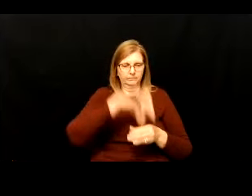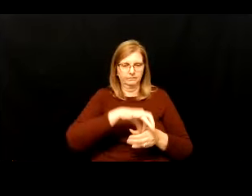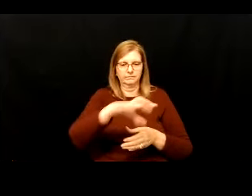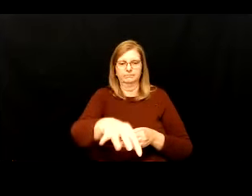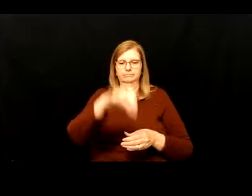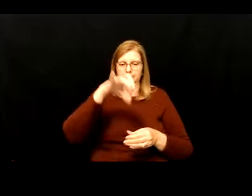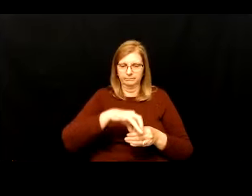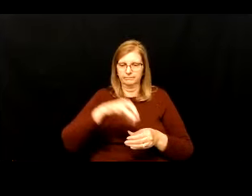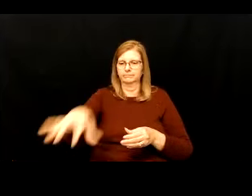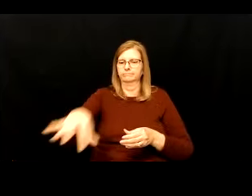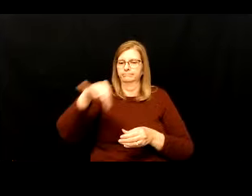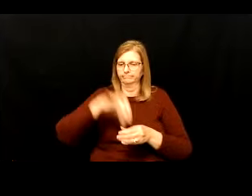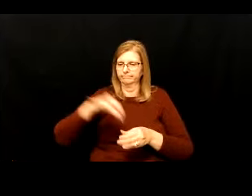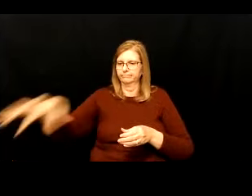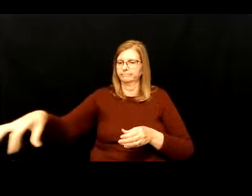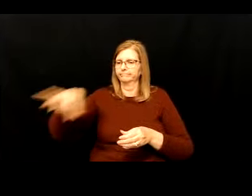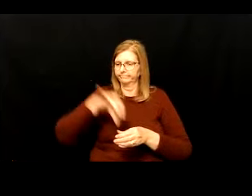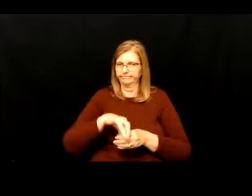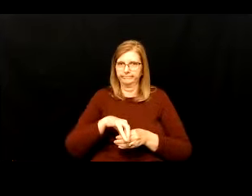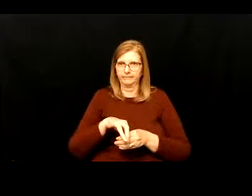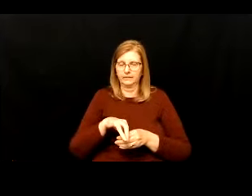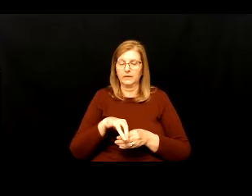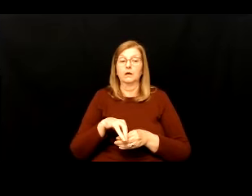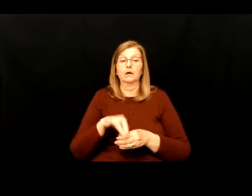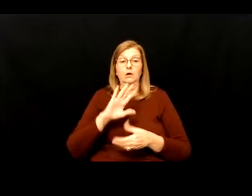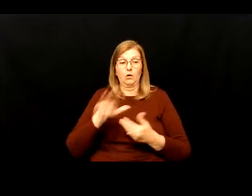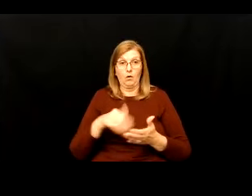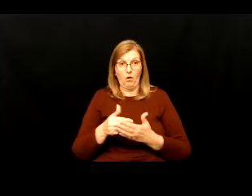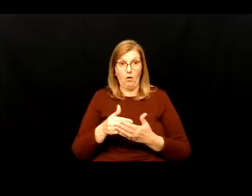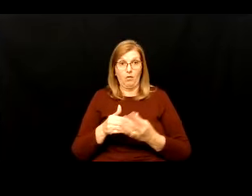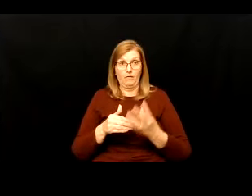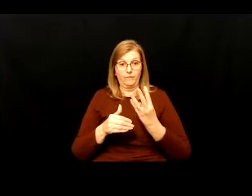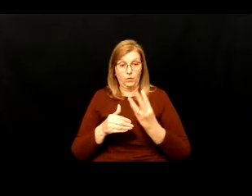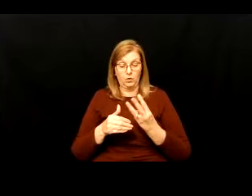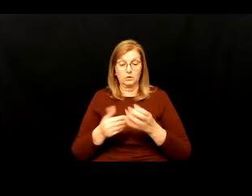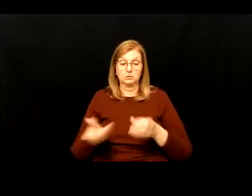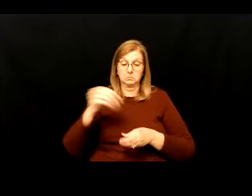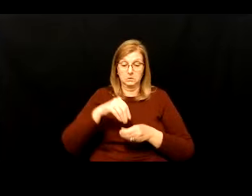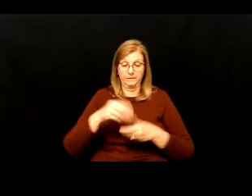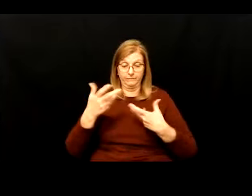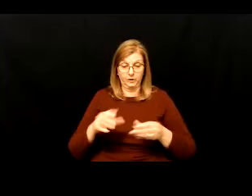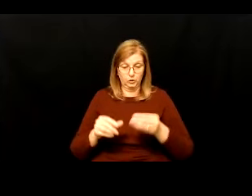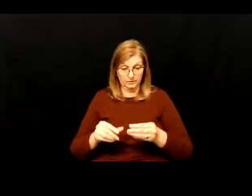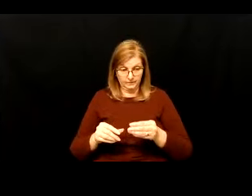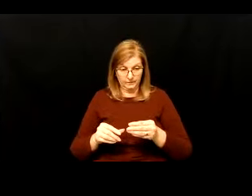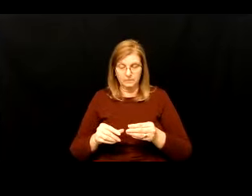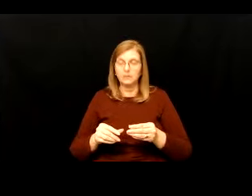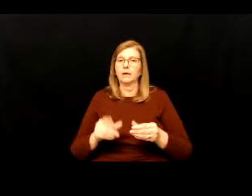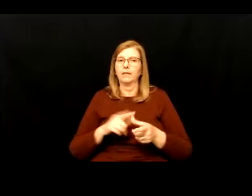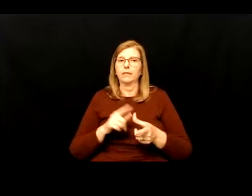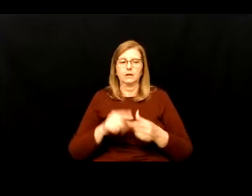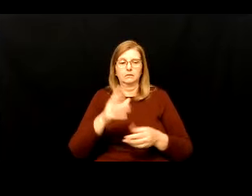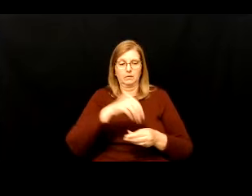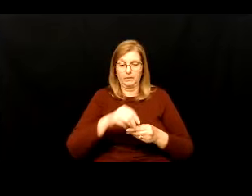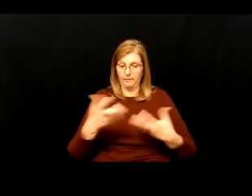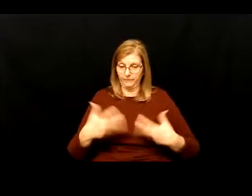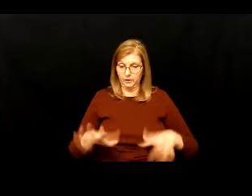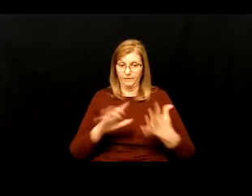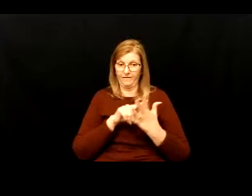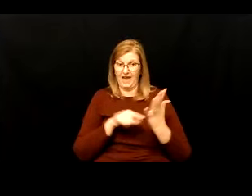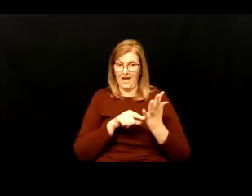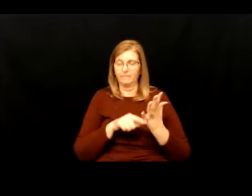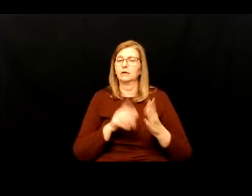product. And once they have all of them complete, they're done with that task box. So